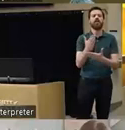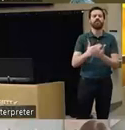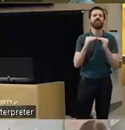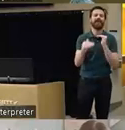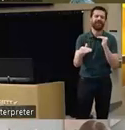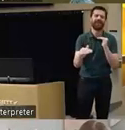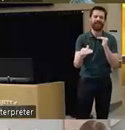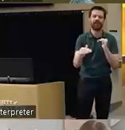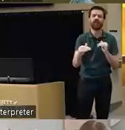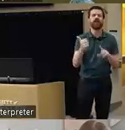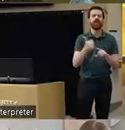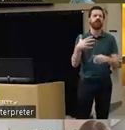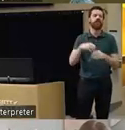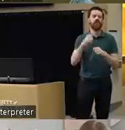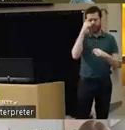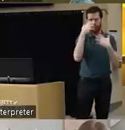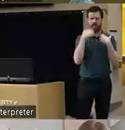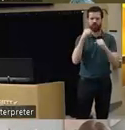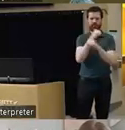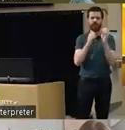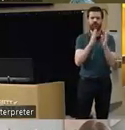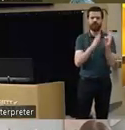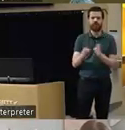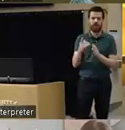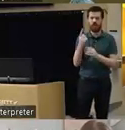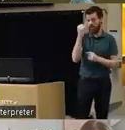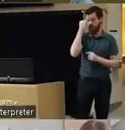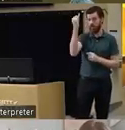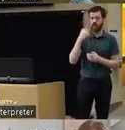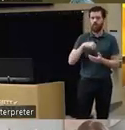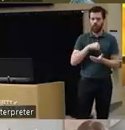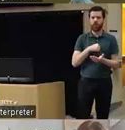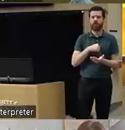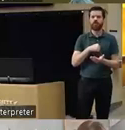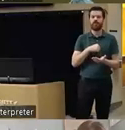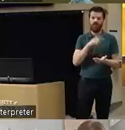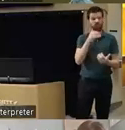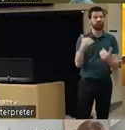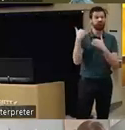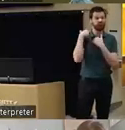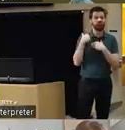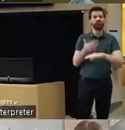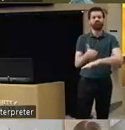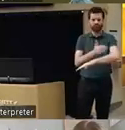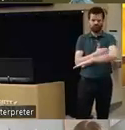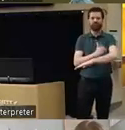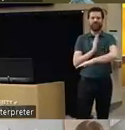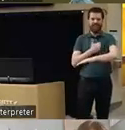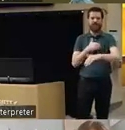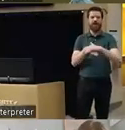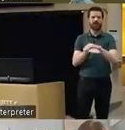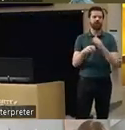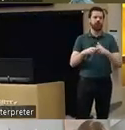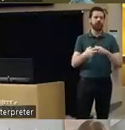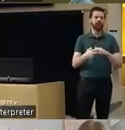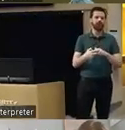health strategic plan. The idea is that we you know, are the ones who are improving upon our access problem. We